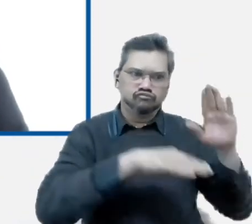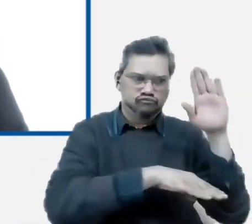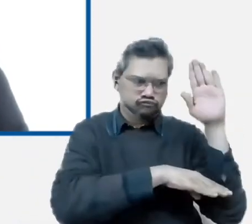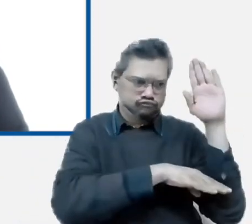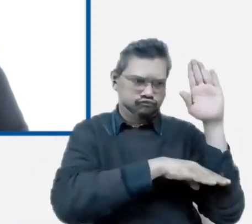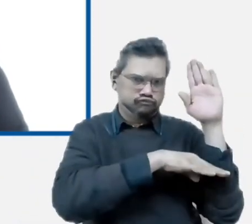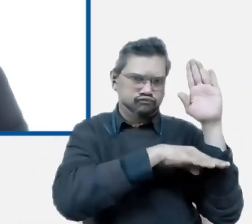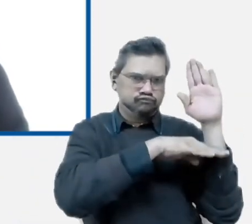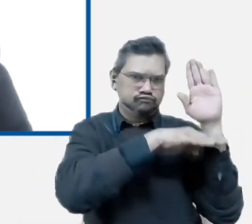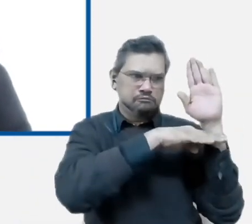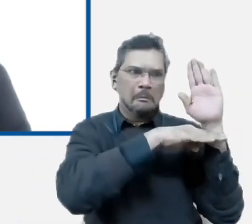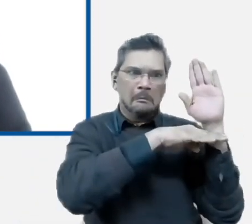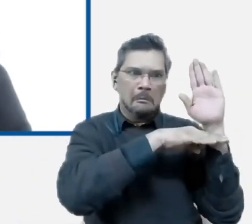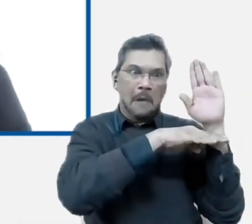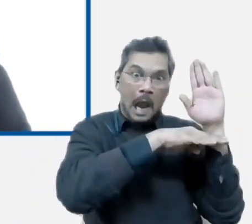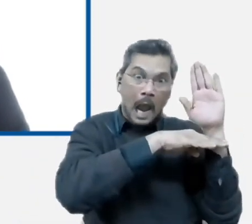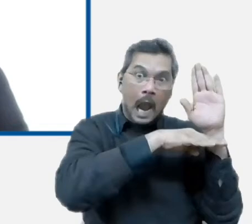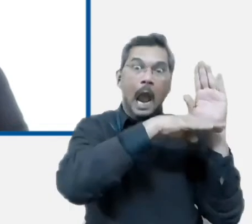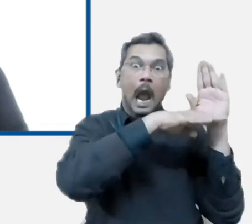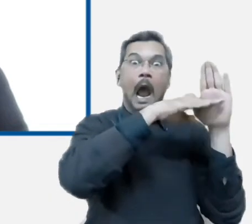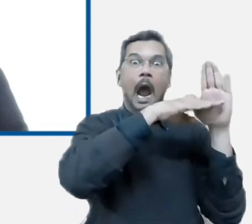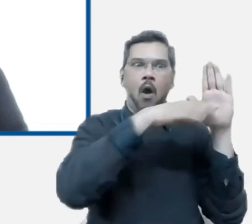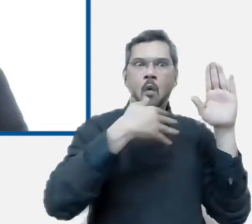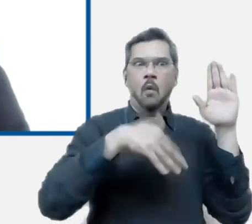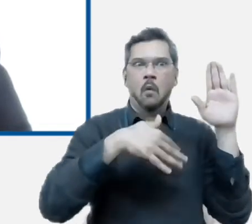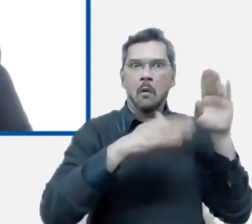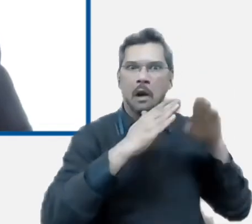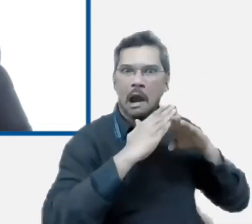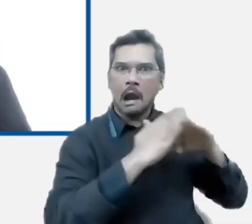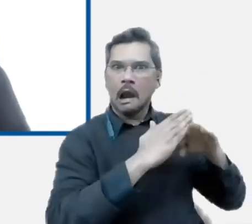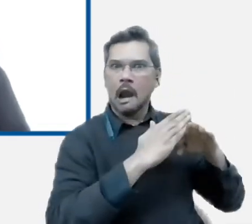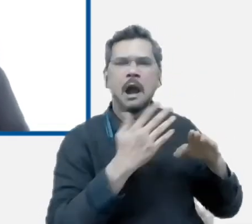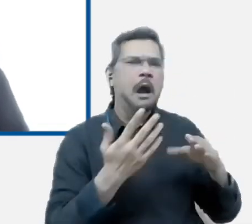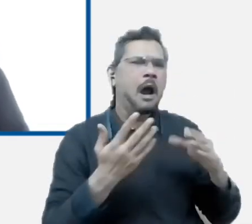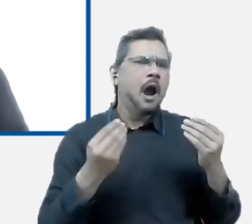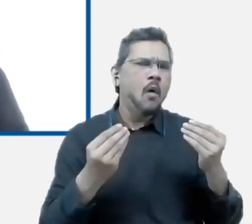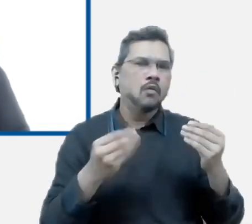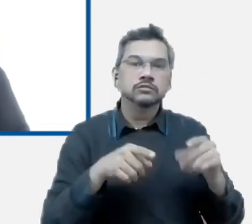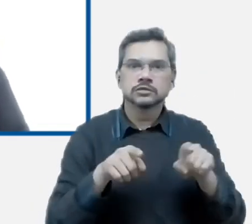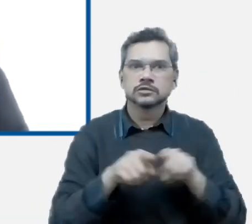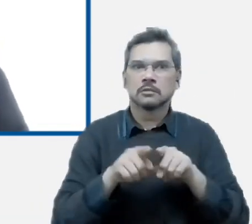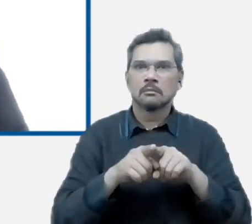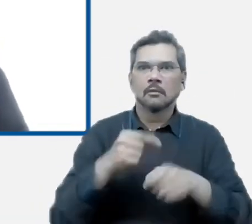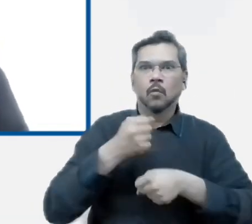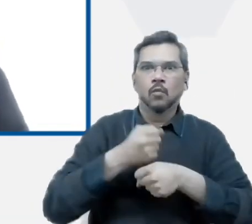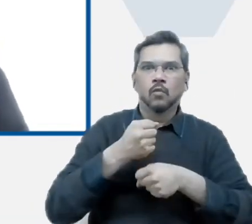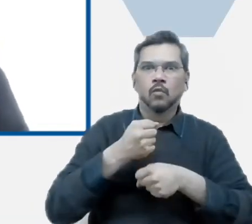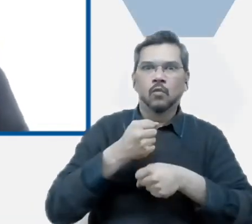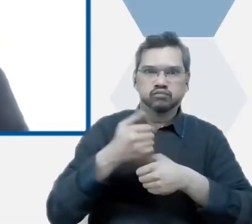purposes. But in order to improve the lead time, we are also working on a modeling, particularly hydrologic and hydraulic